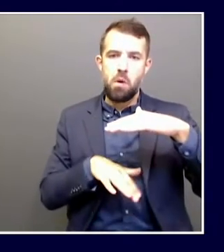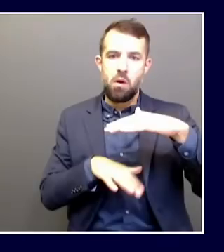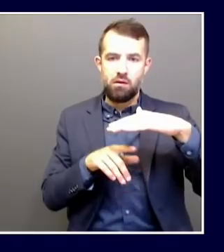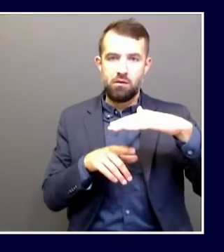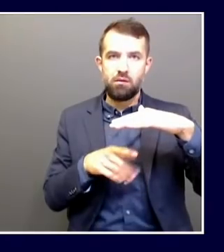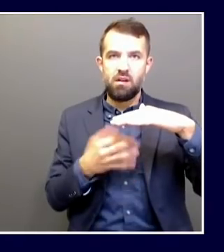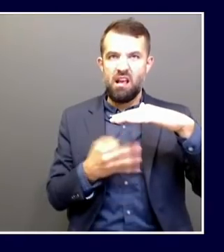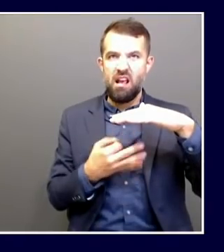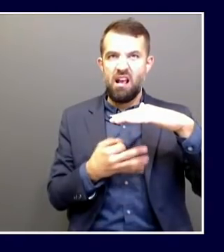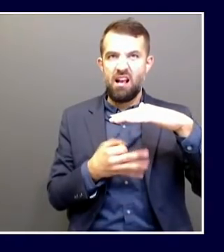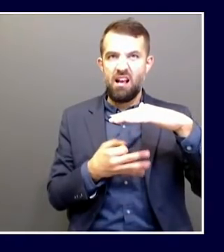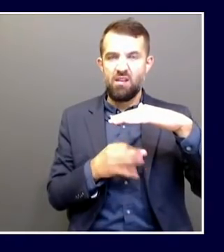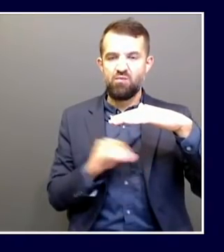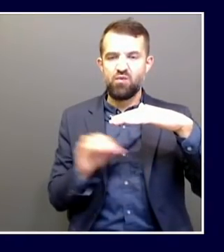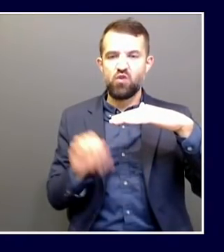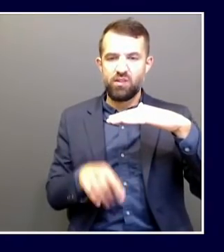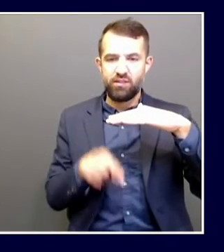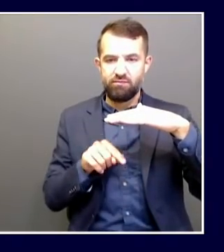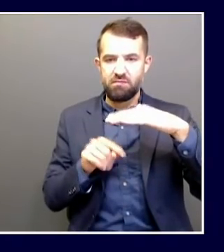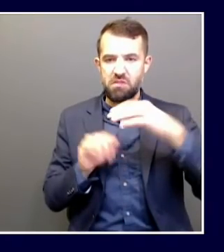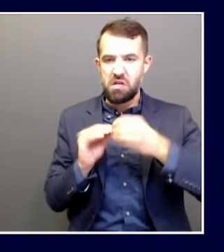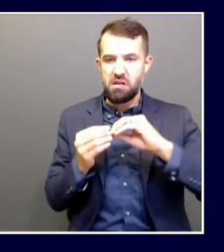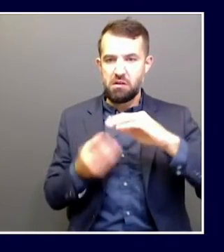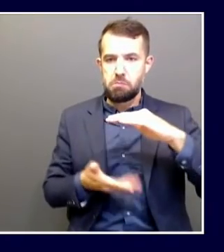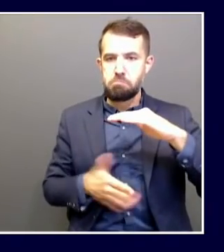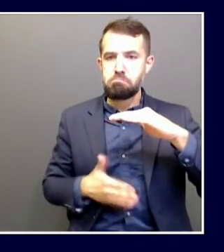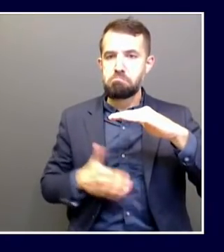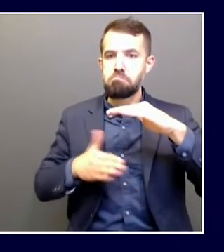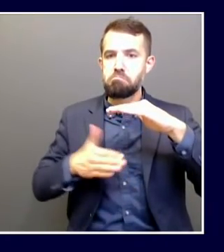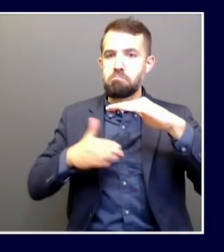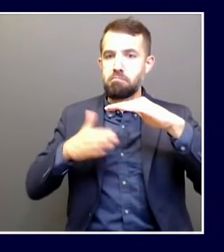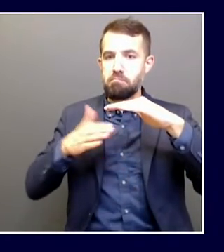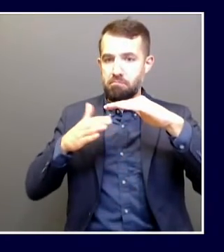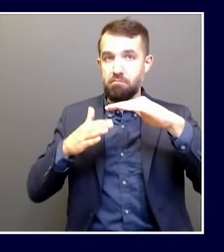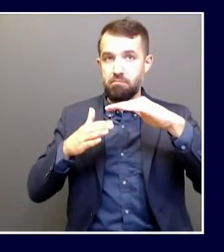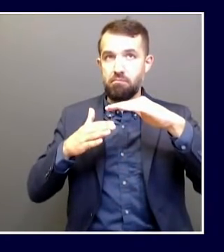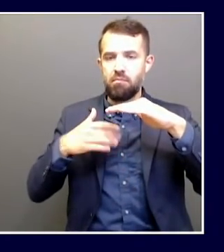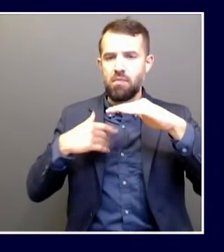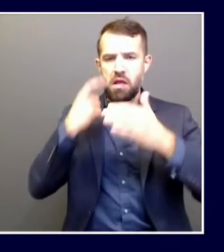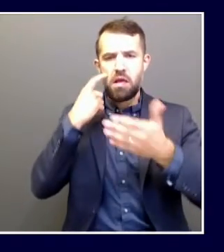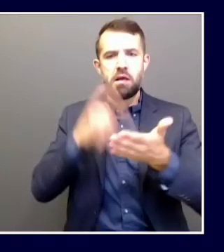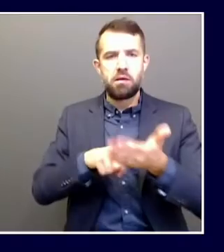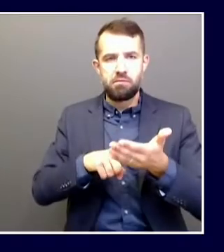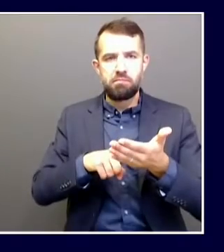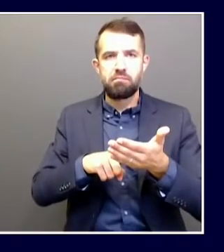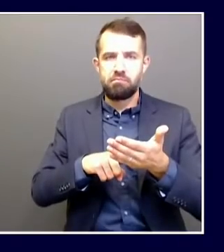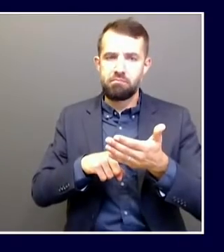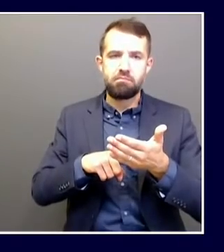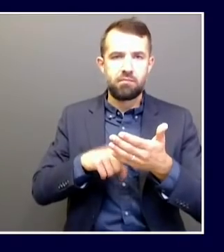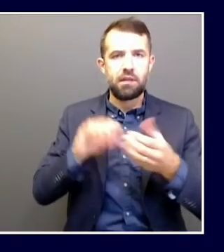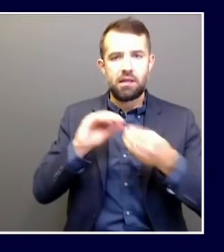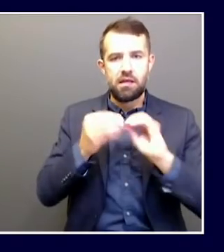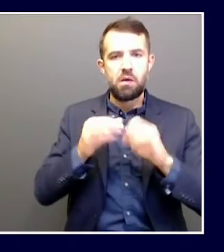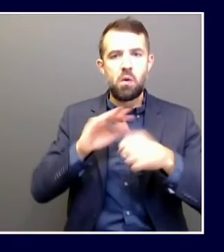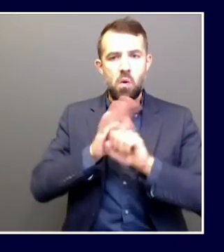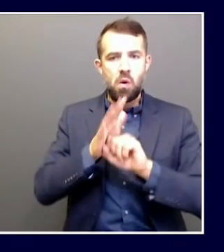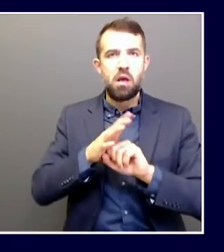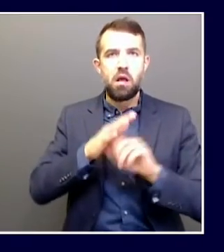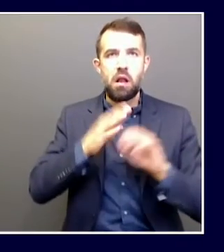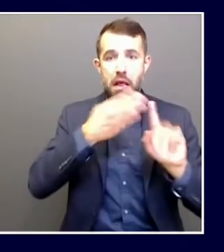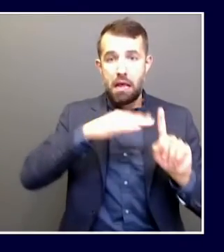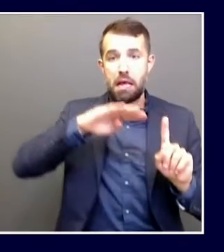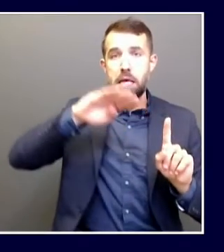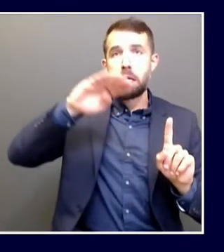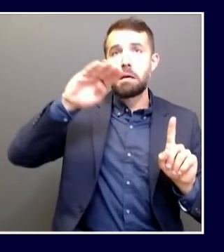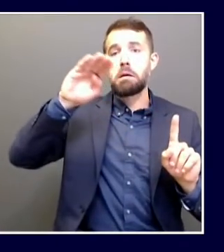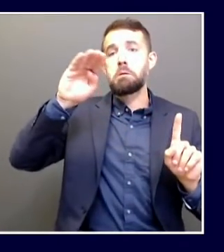I mentioned earlier. So overall, that tells us that there's some signs of easing. It's way too early to tell what those mean and